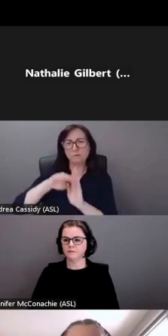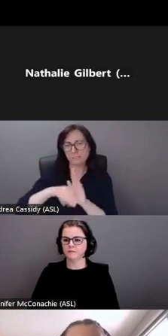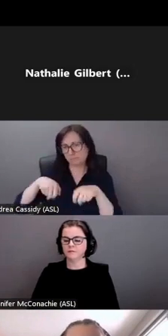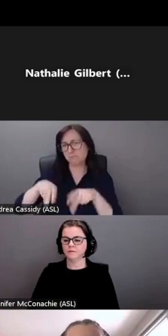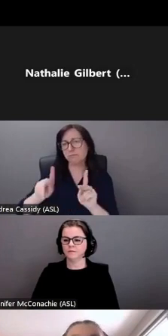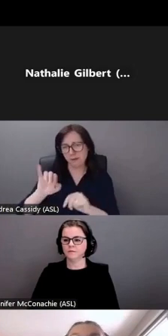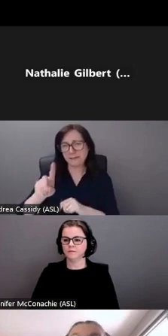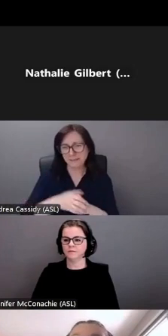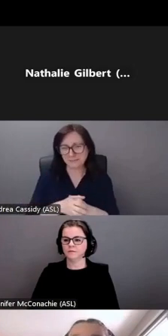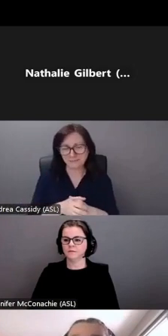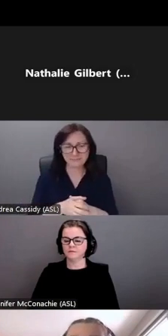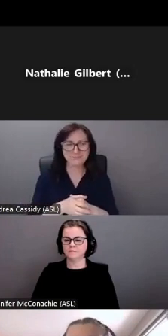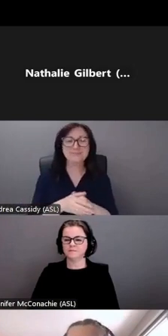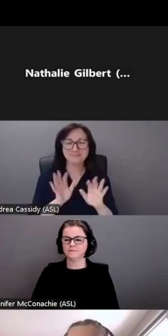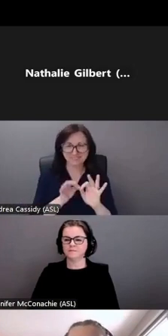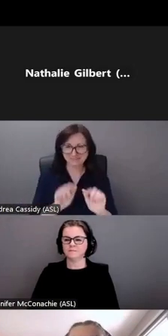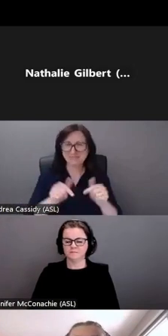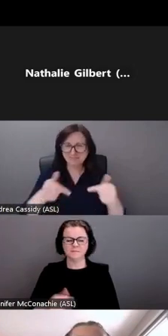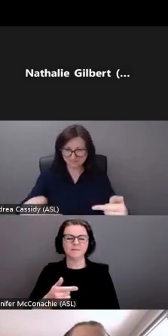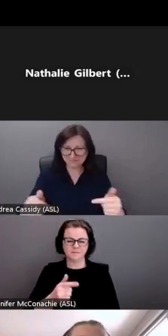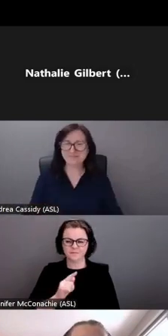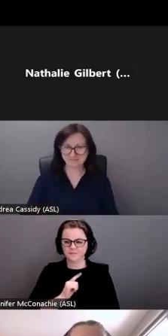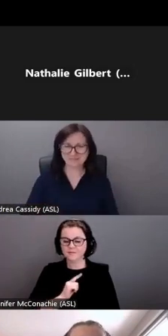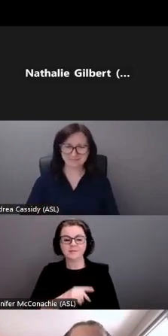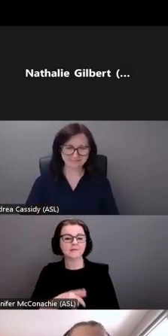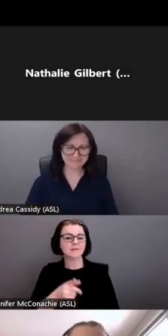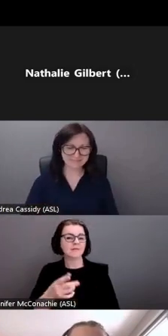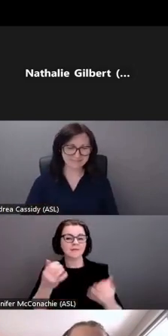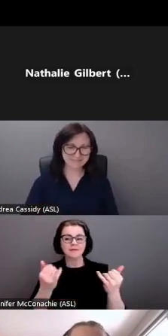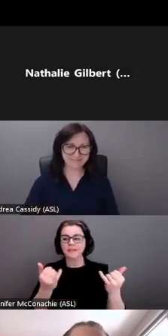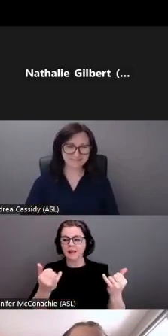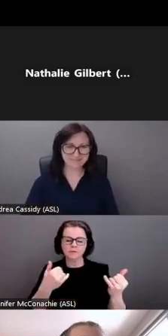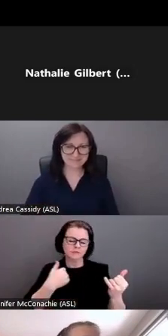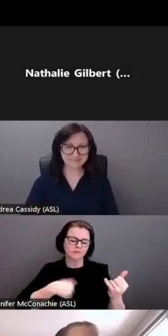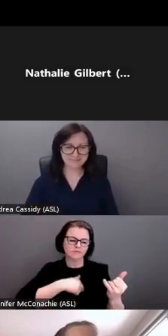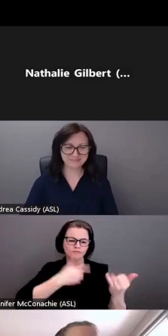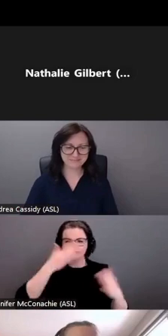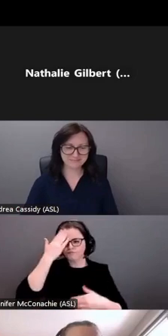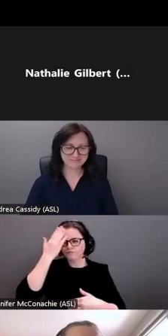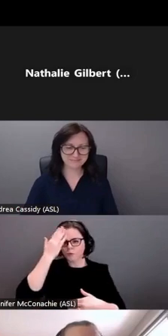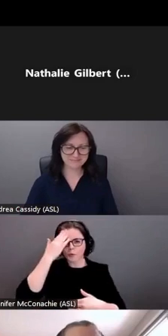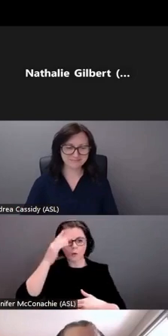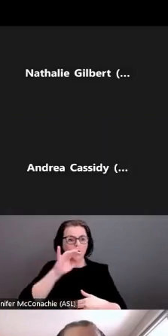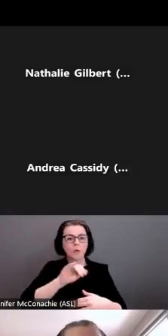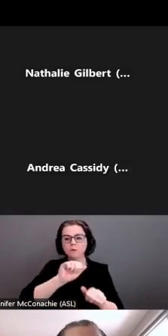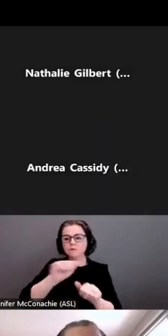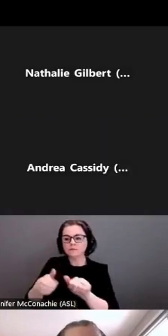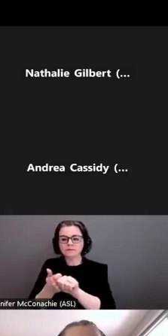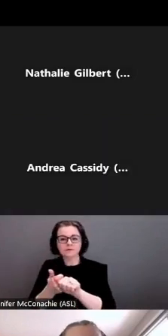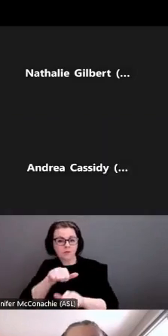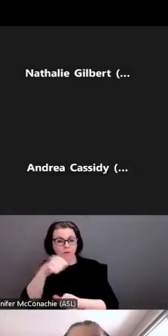IDs. But now, of course, we know that not everyone has access to those secondary pieces of